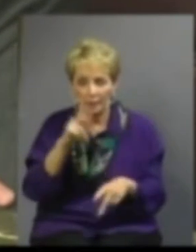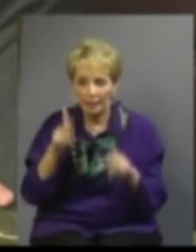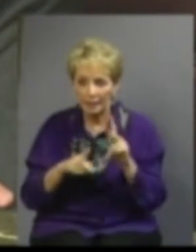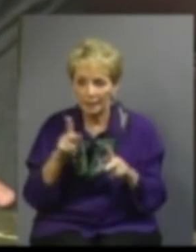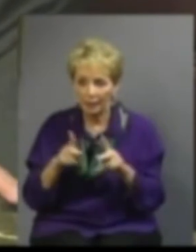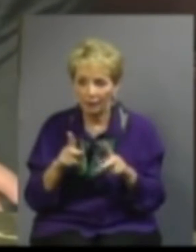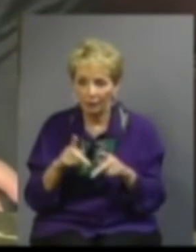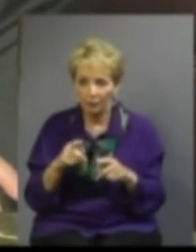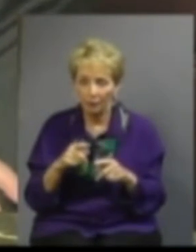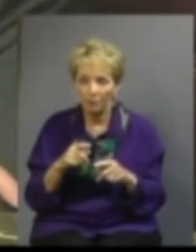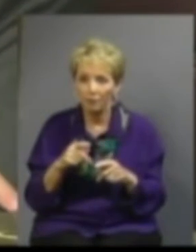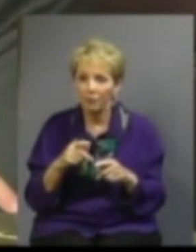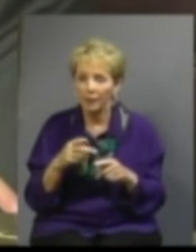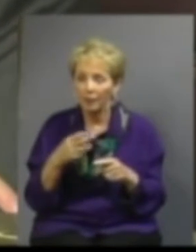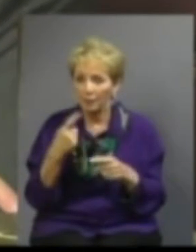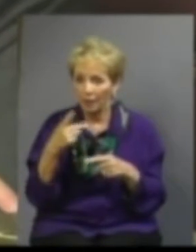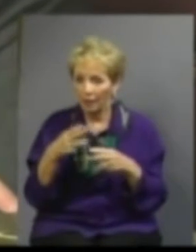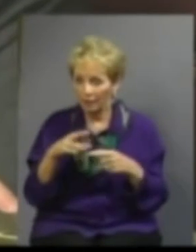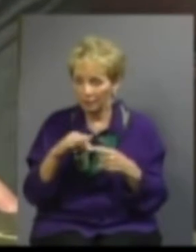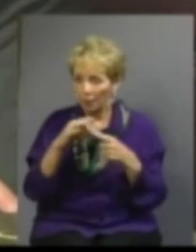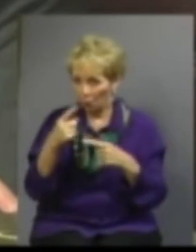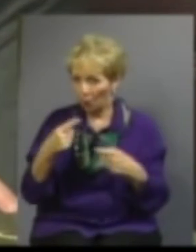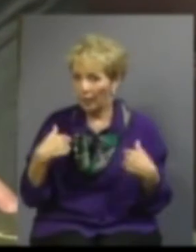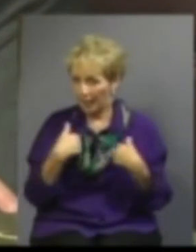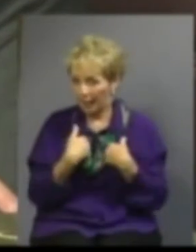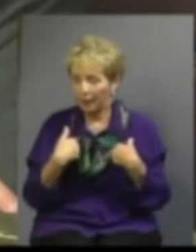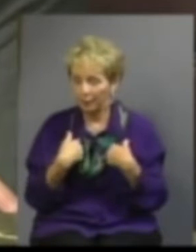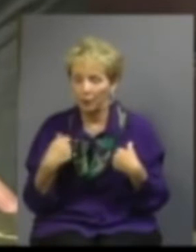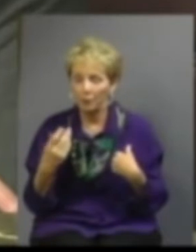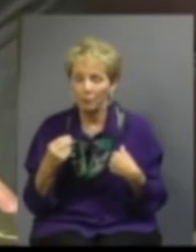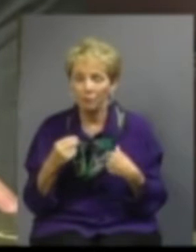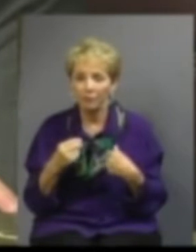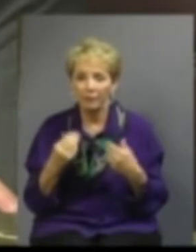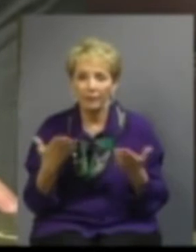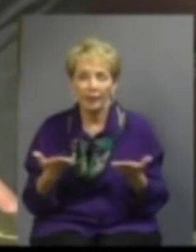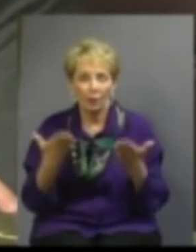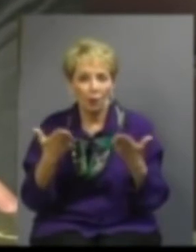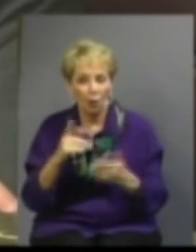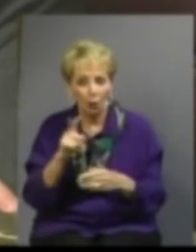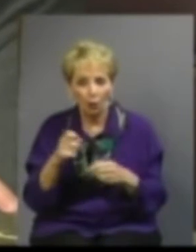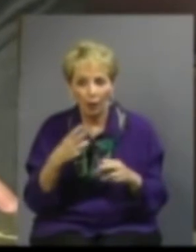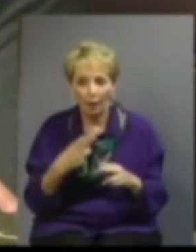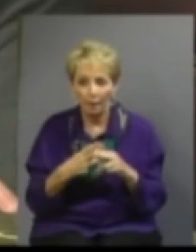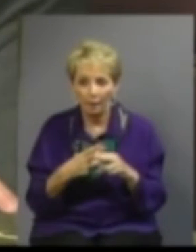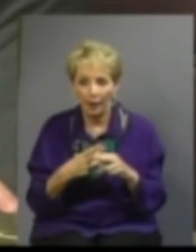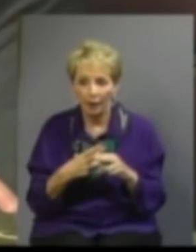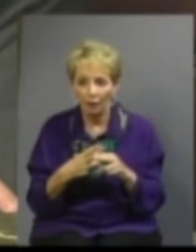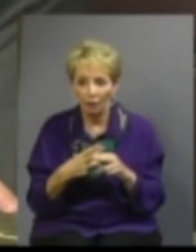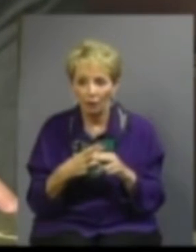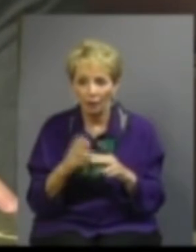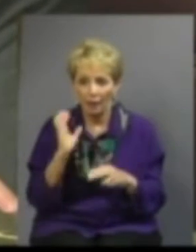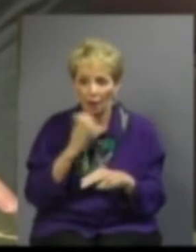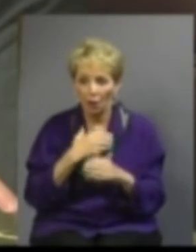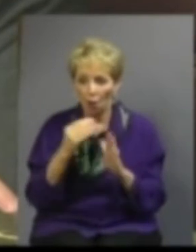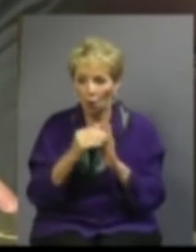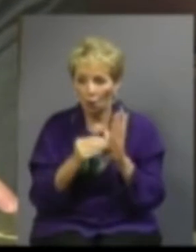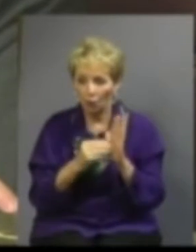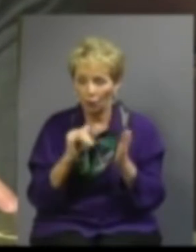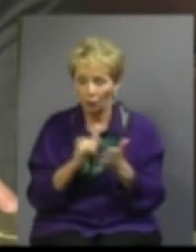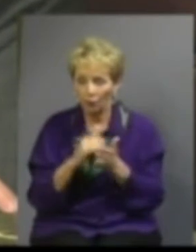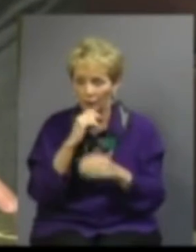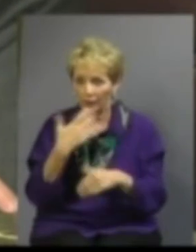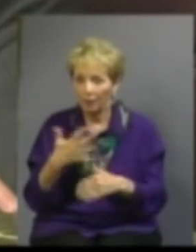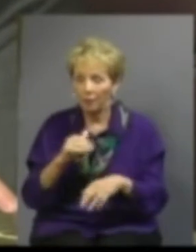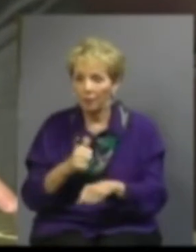citizens, specifically concerning one animal, but raising questions about our ordinance, which has been in